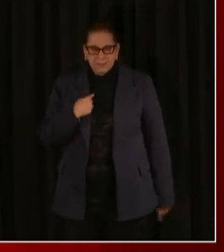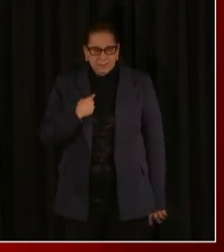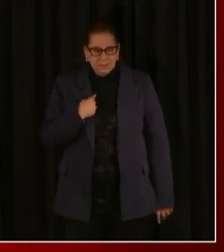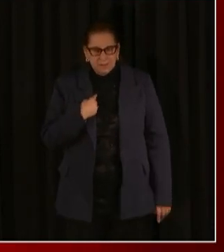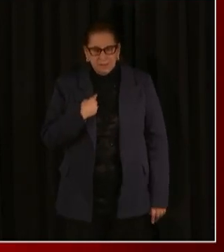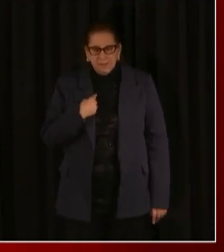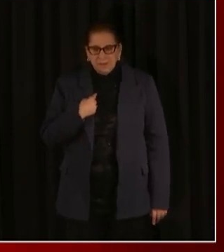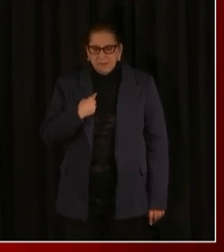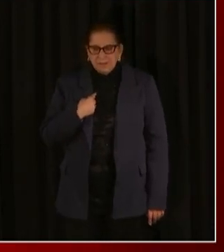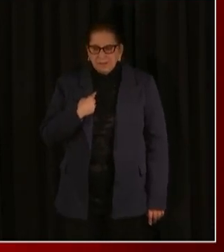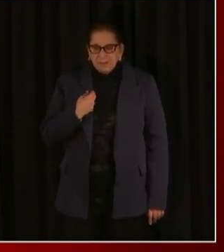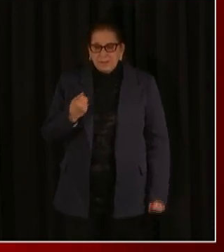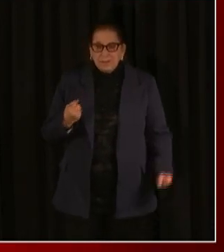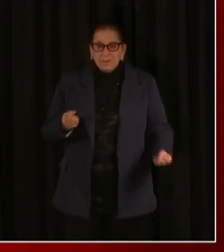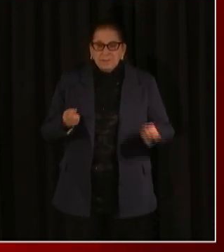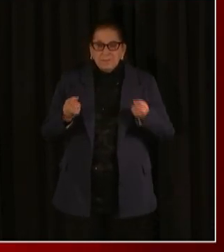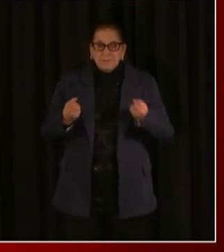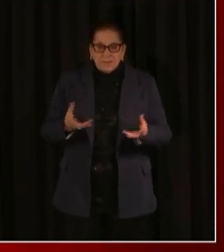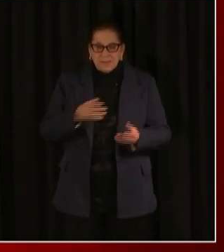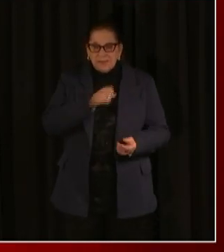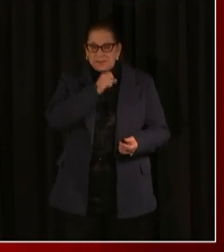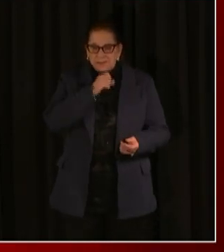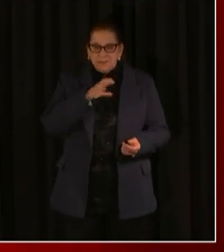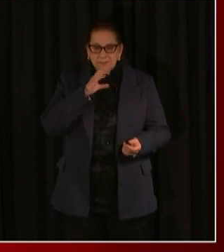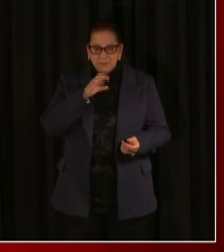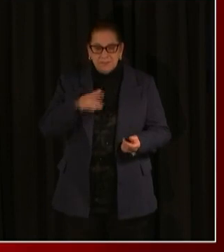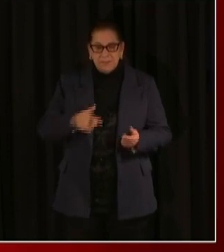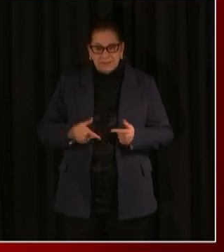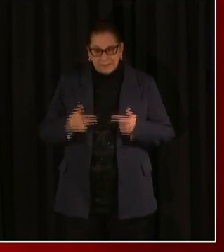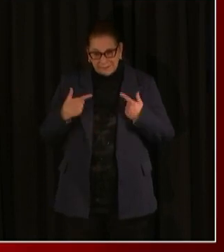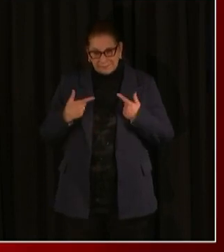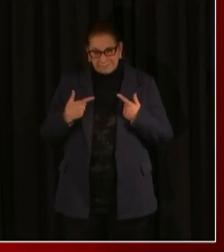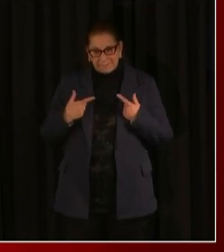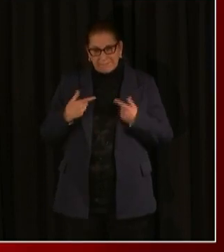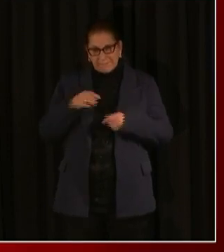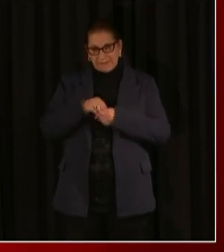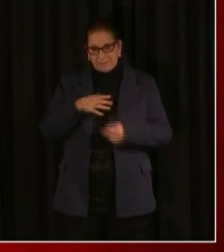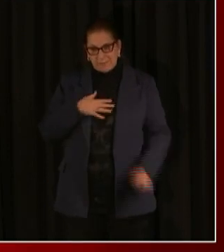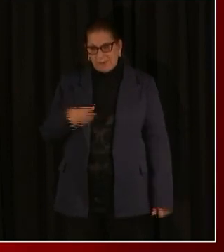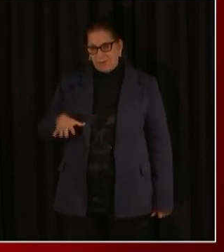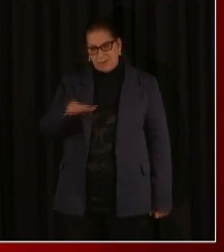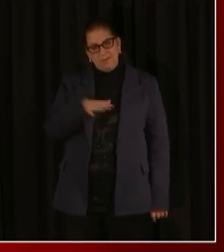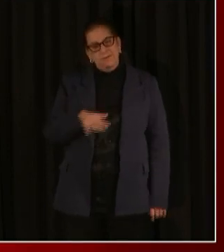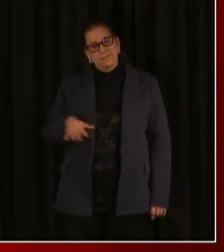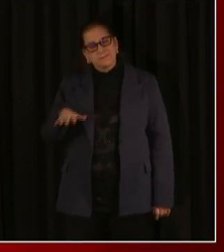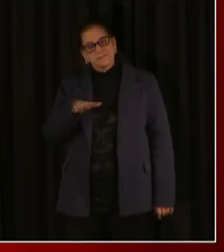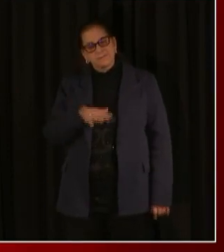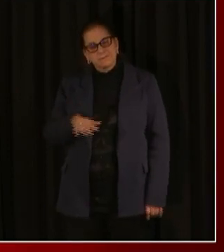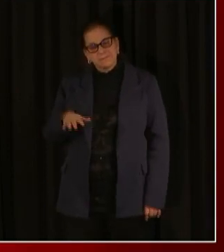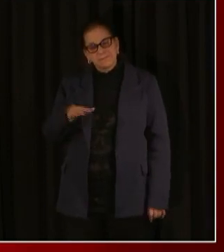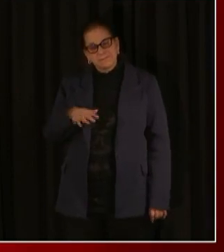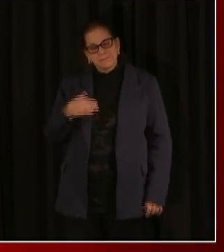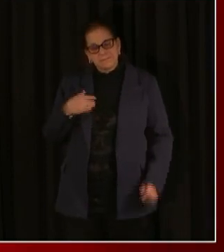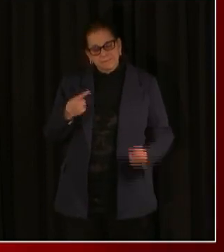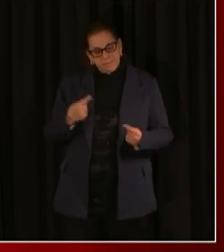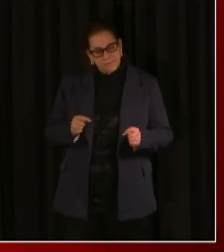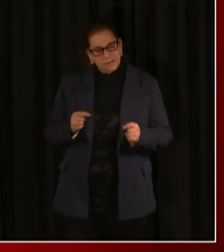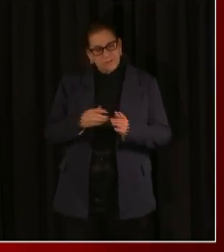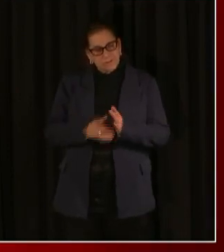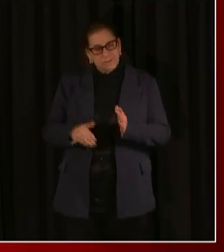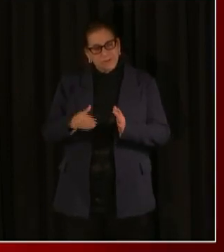elderly individuals living in my SMD who have tried